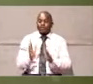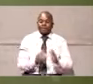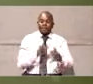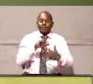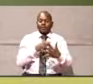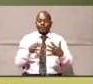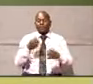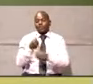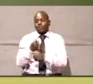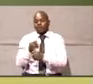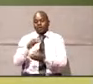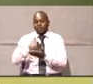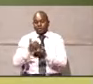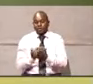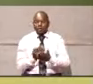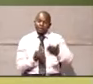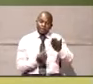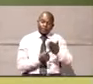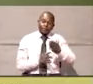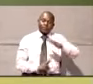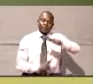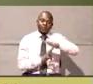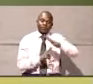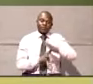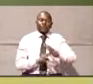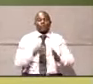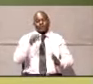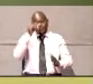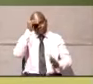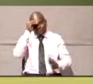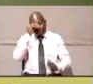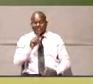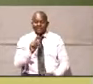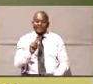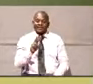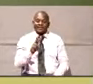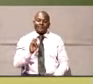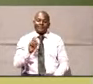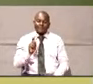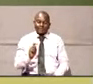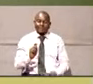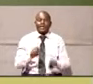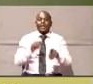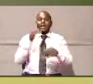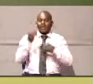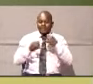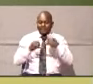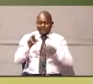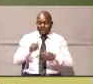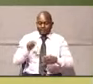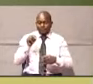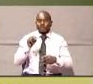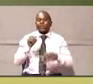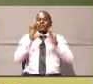sector. They include the Technical Vocation Education and Training, TVET, and the National Teacher Policy